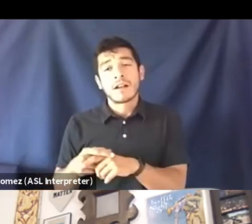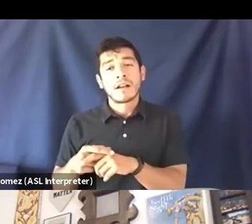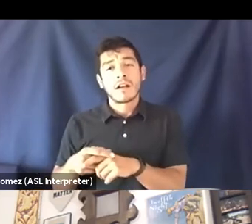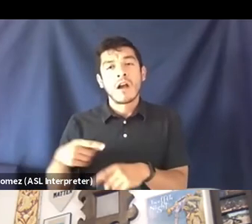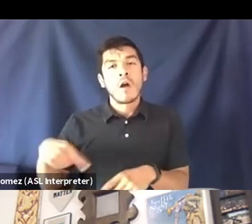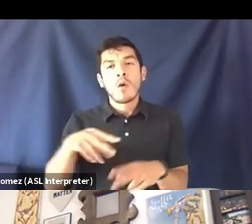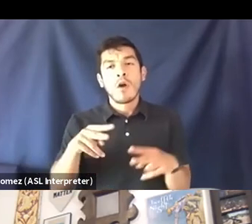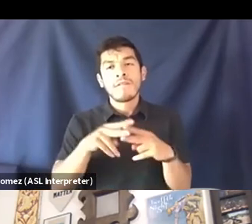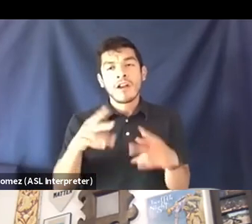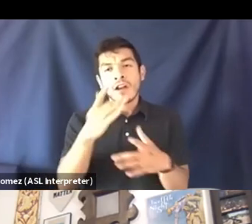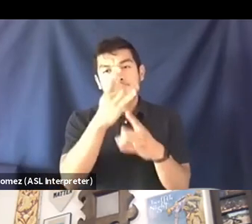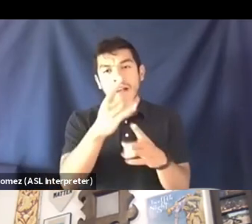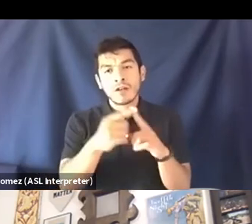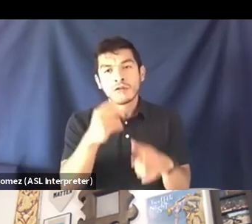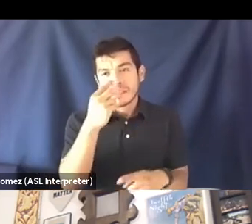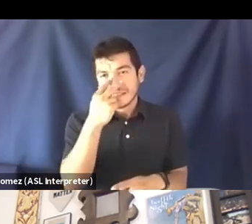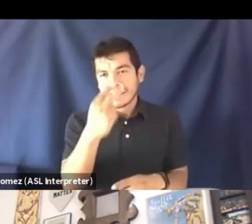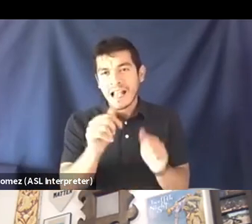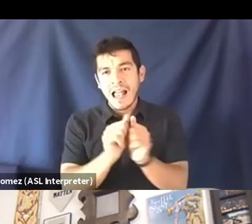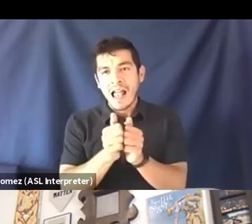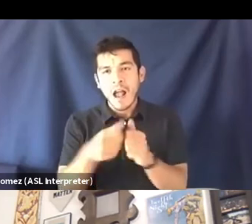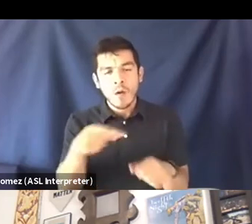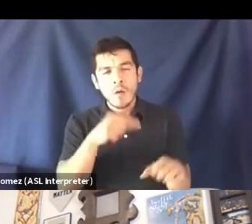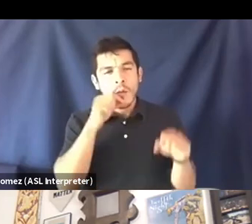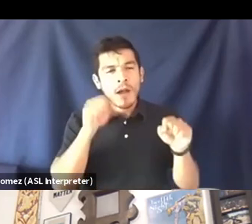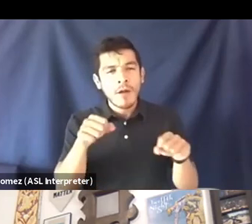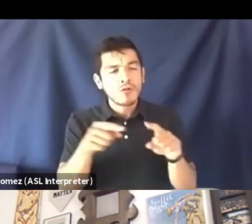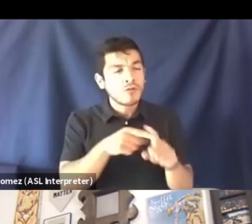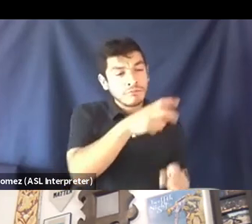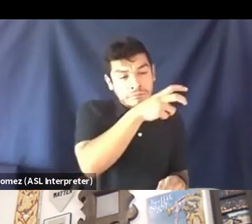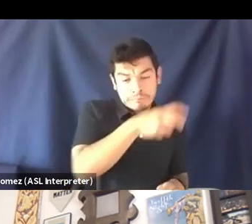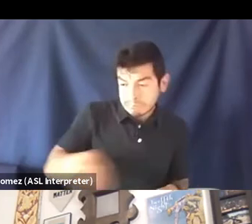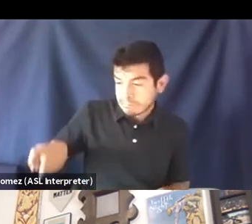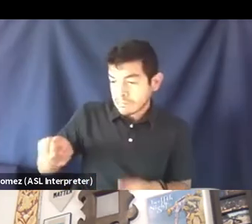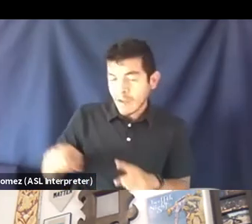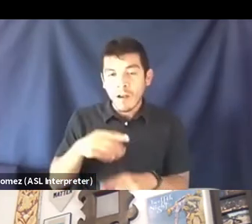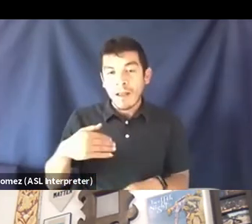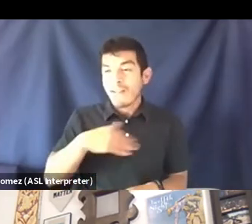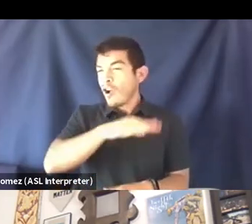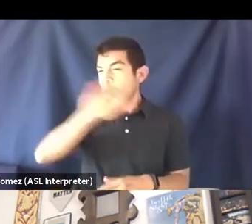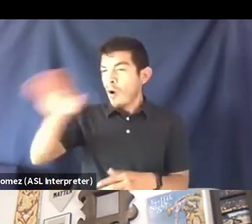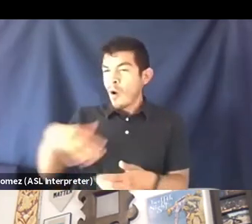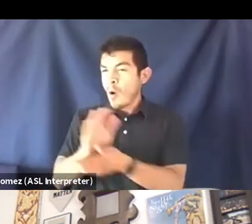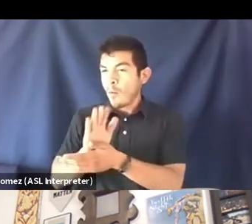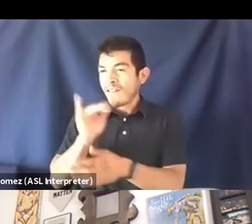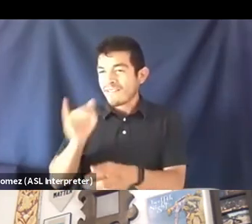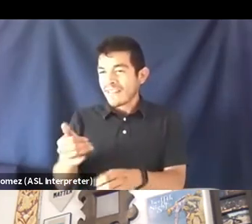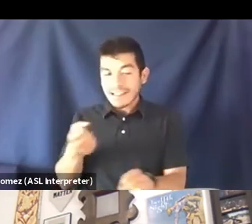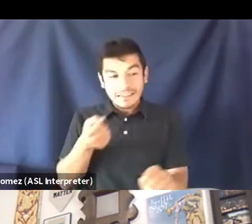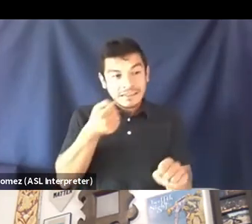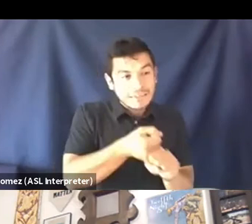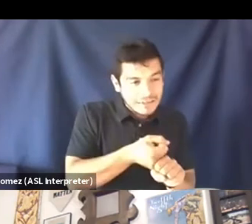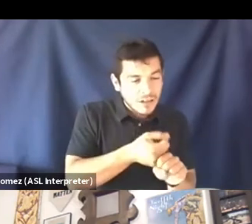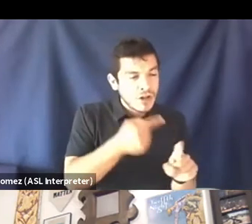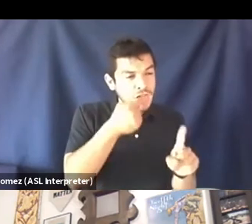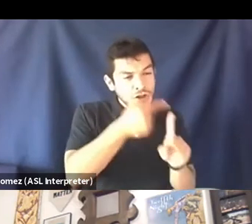were very interested to see how we would be able to pivot from having an entire impact campaign that was very targeted, you know,